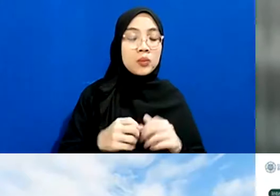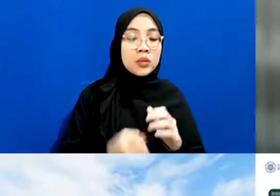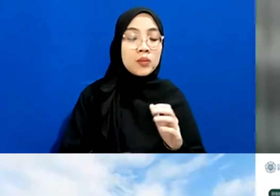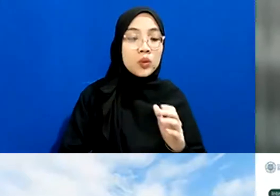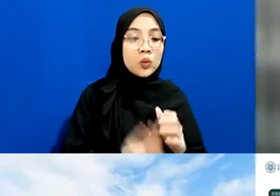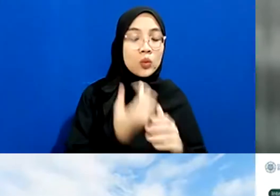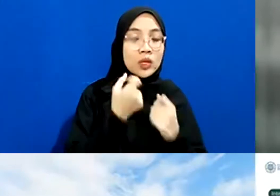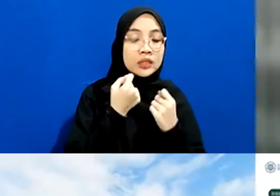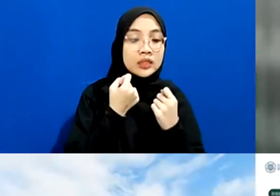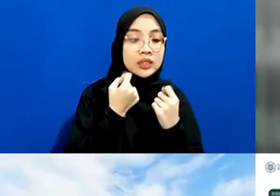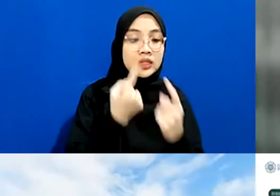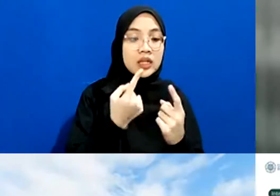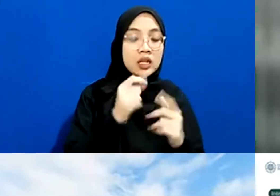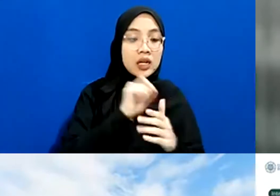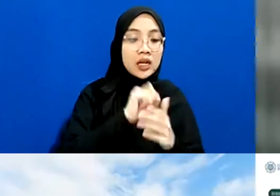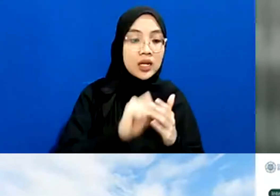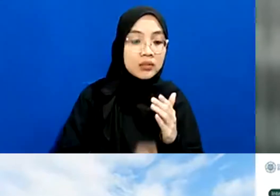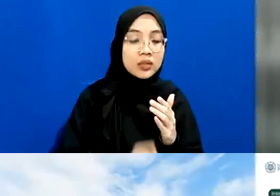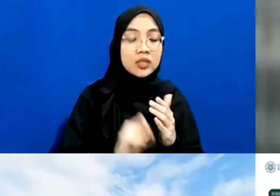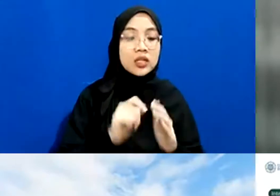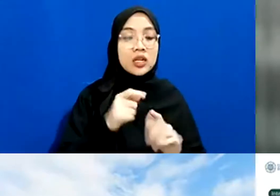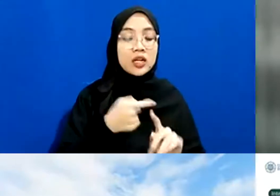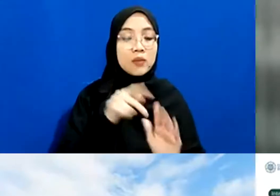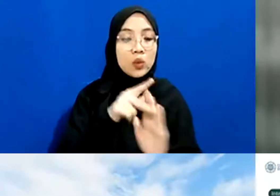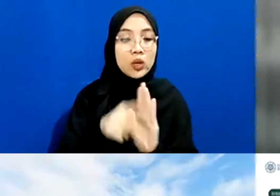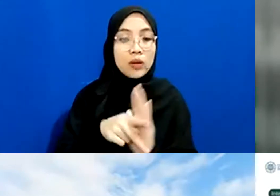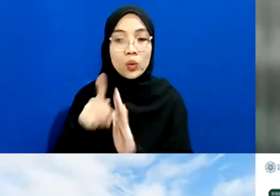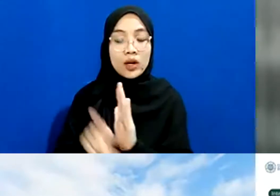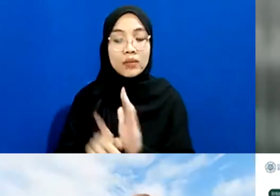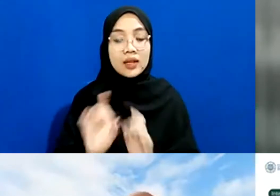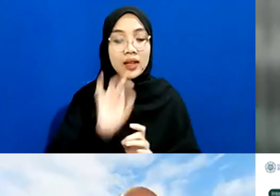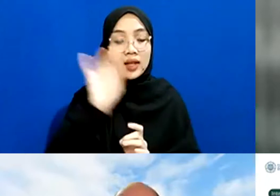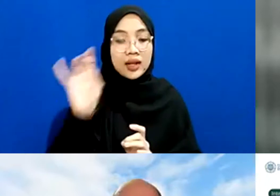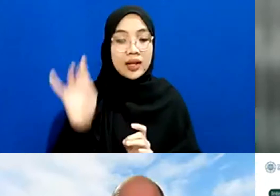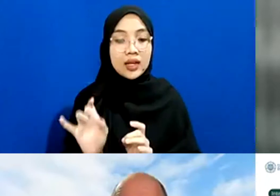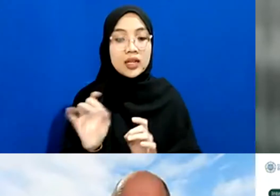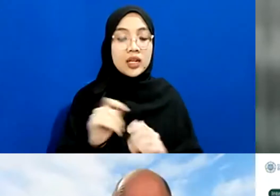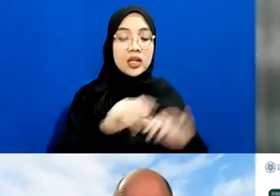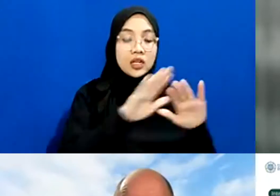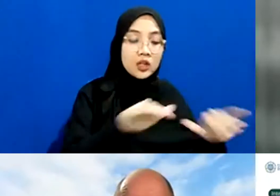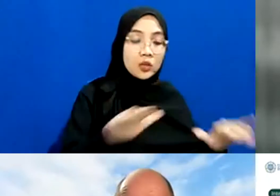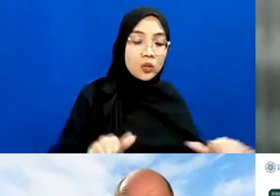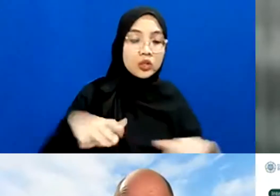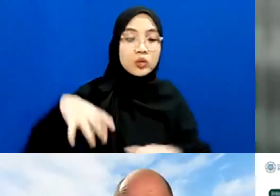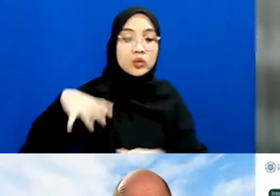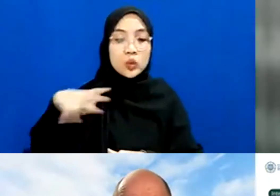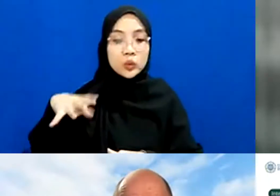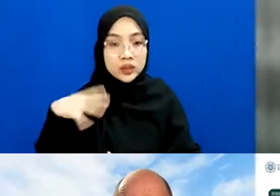programs for both our students, our lecturers, as well as